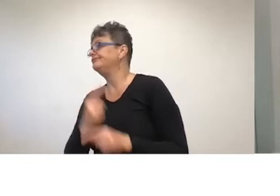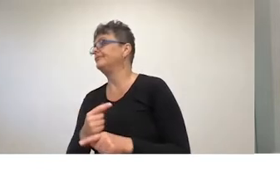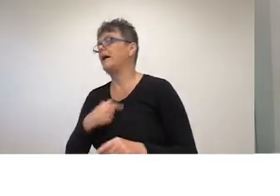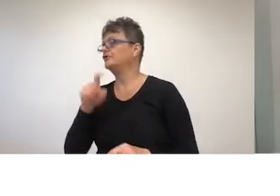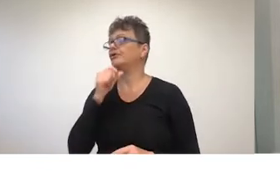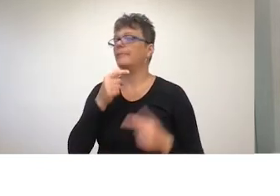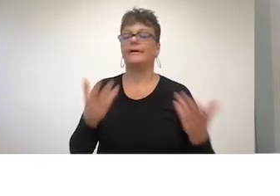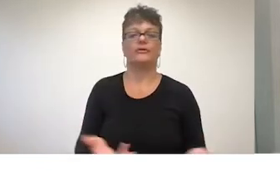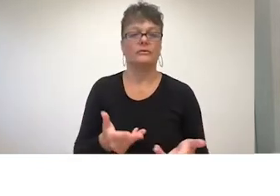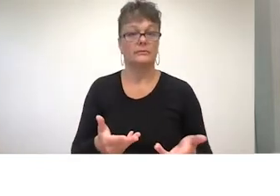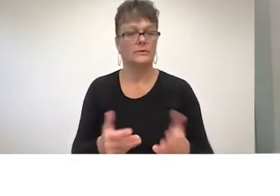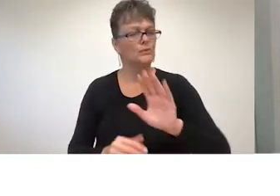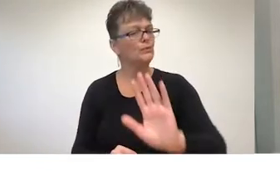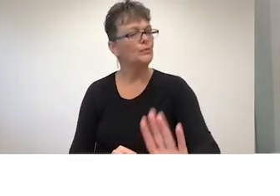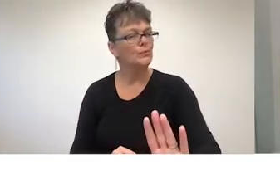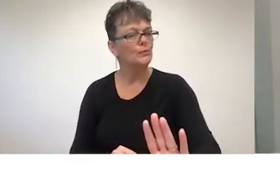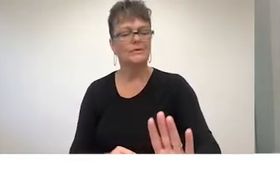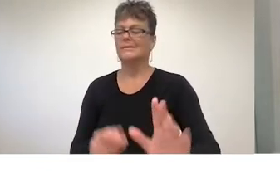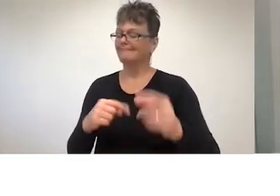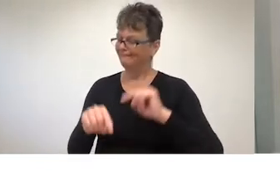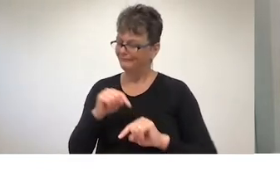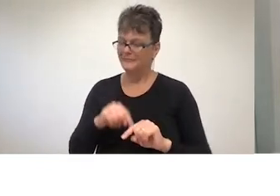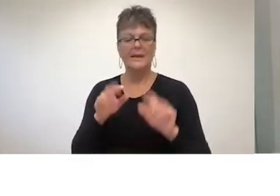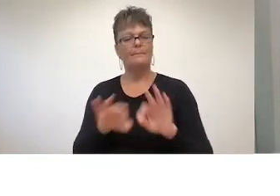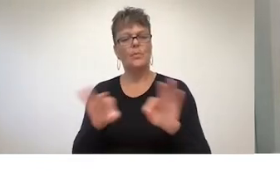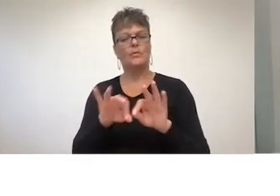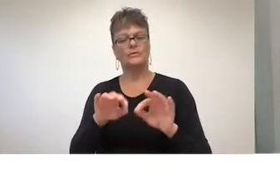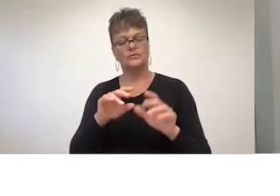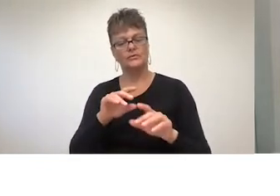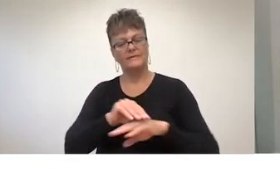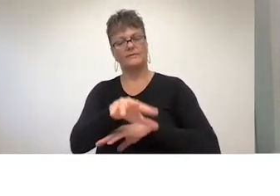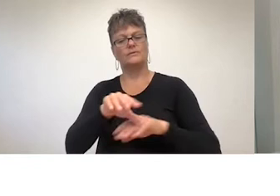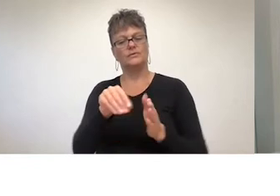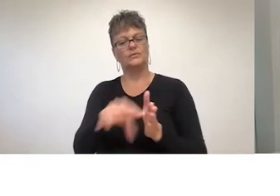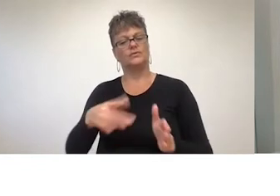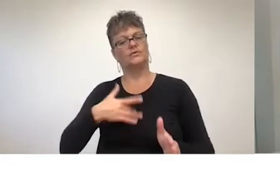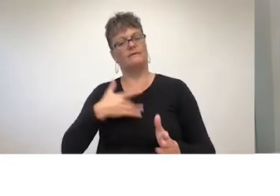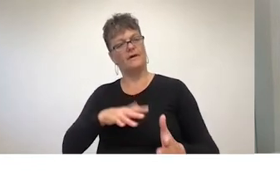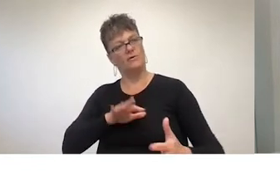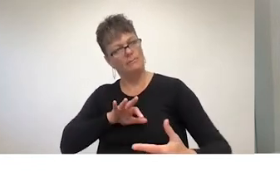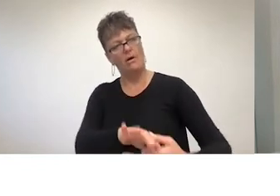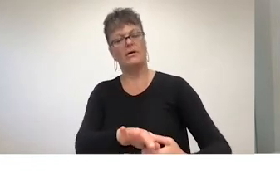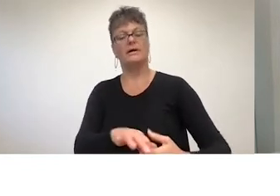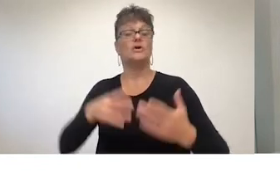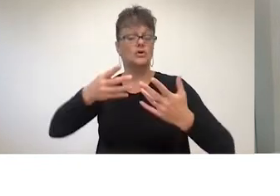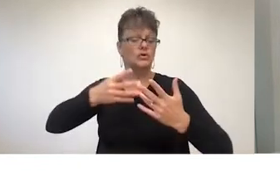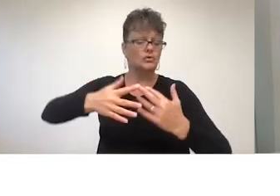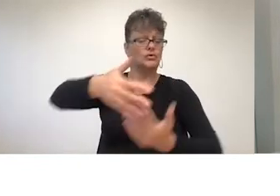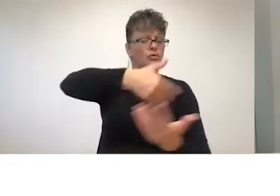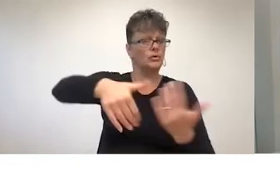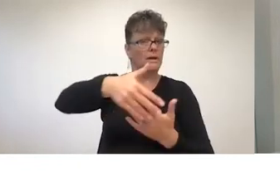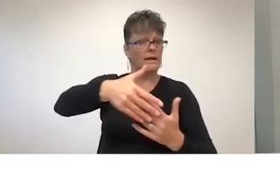we can extend belongingness to our students in a few different ways, social belonging, but also academic